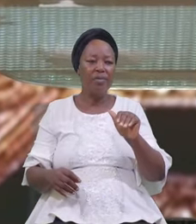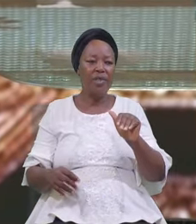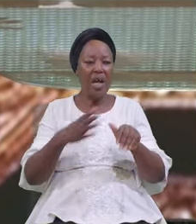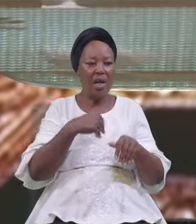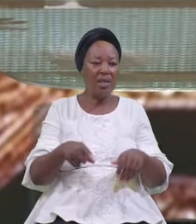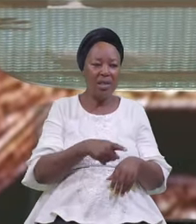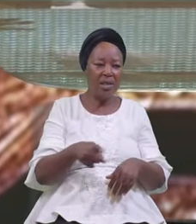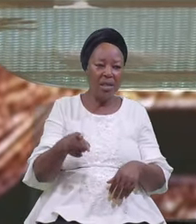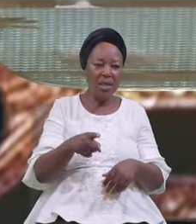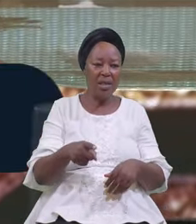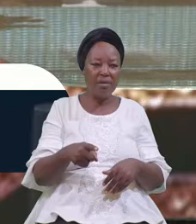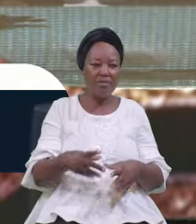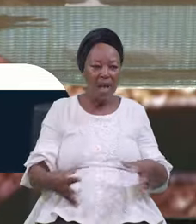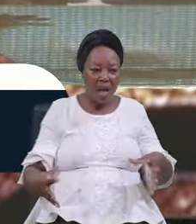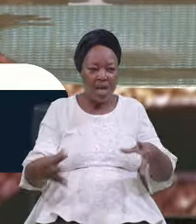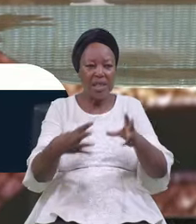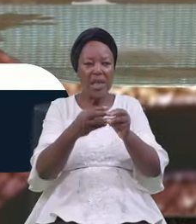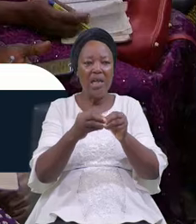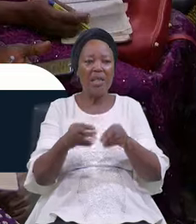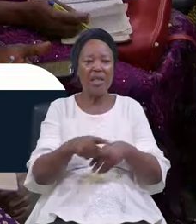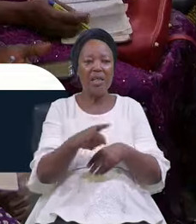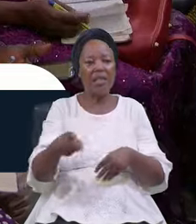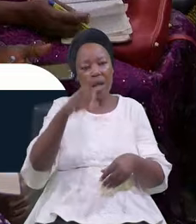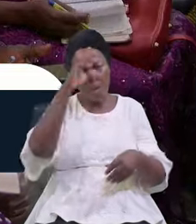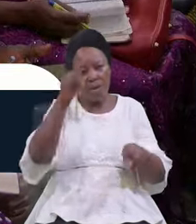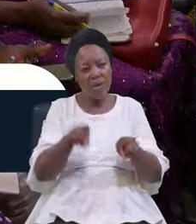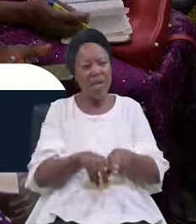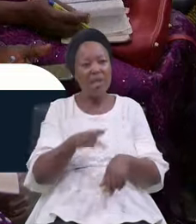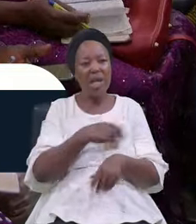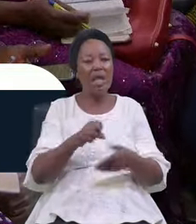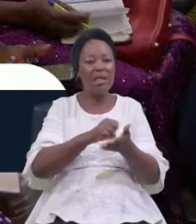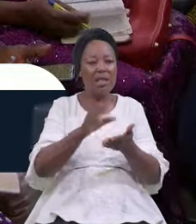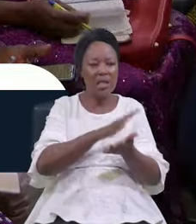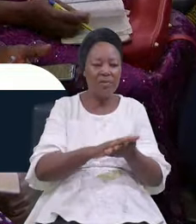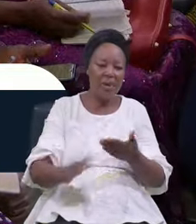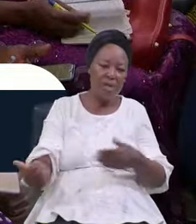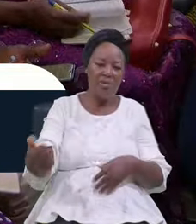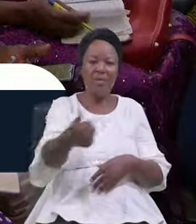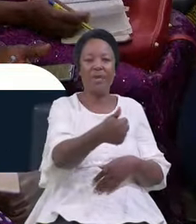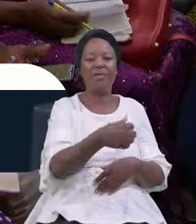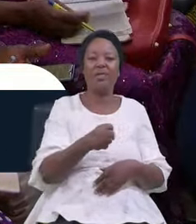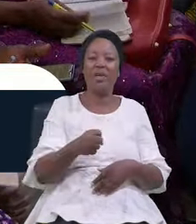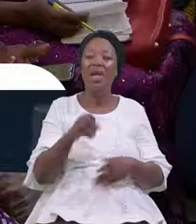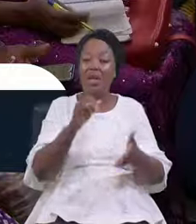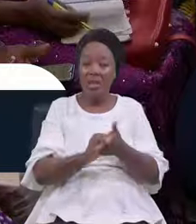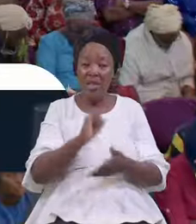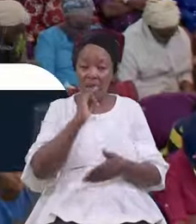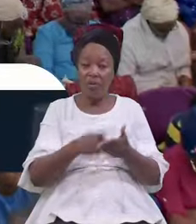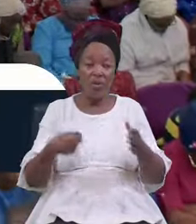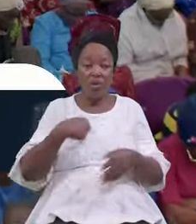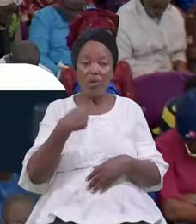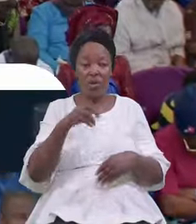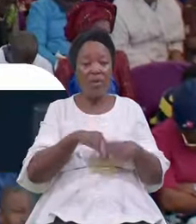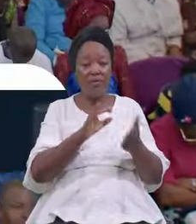and they gathered their brethren and sanctified themselves. That's what we were told in verse